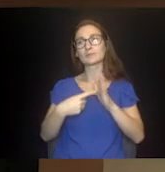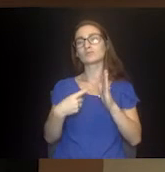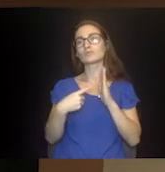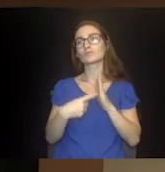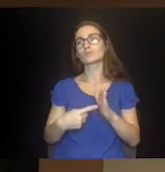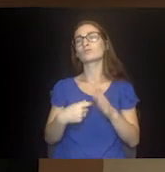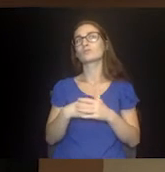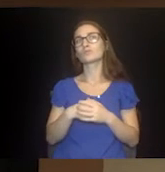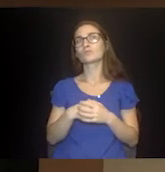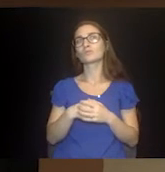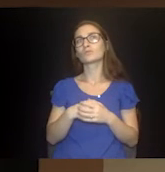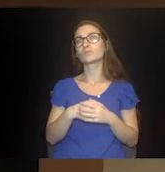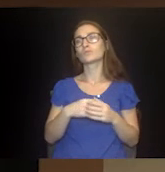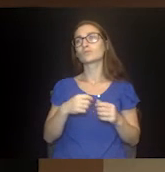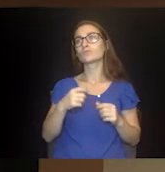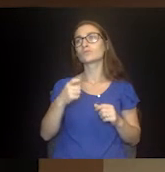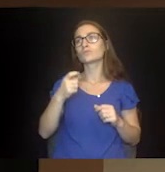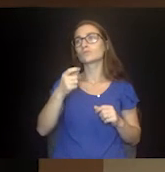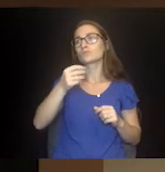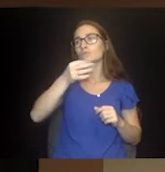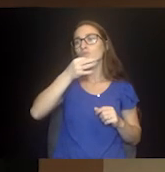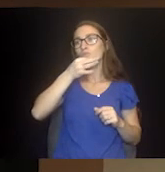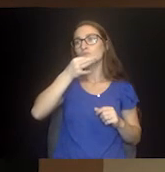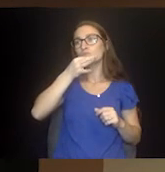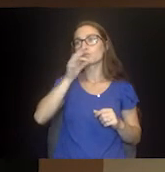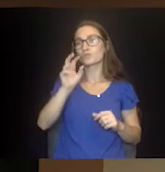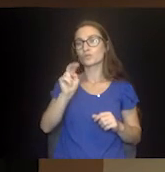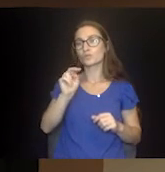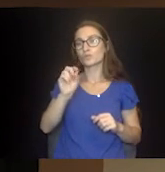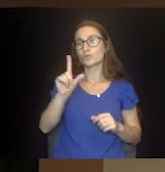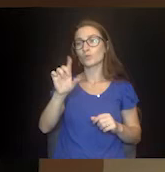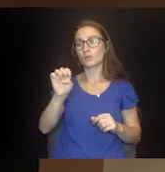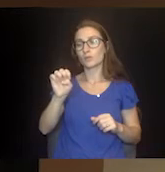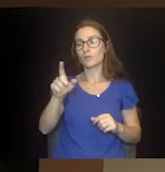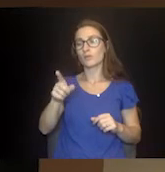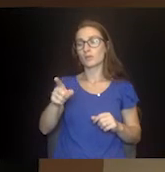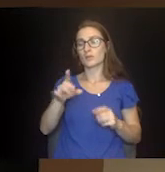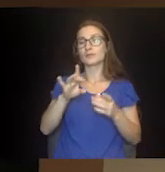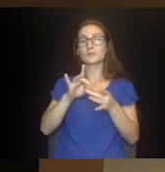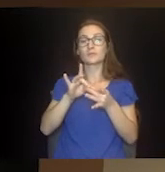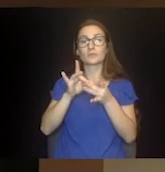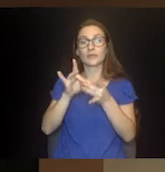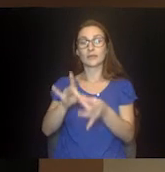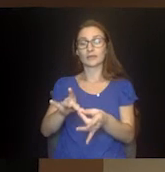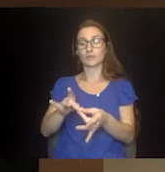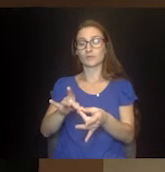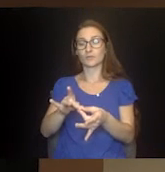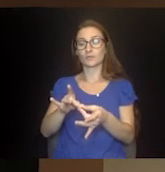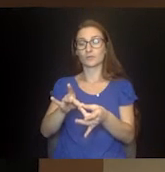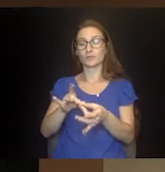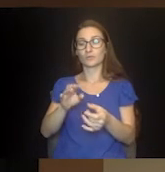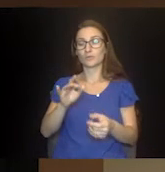like this coming up noodle is